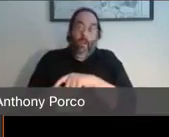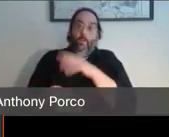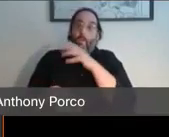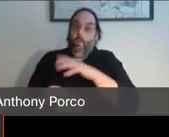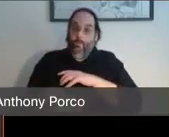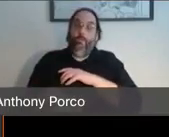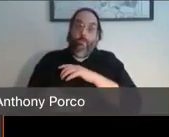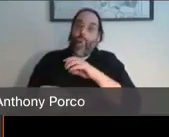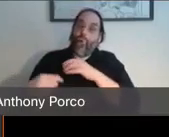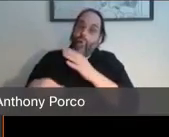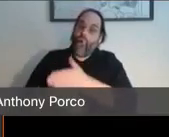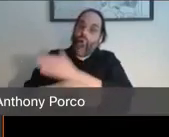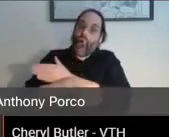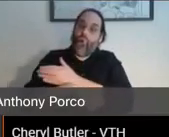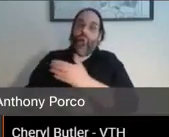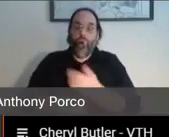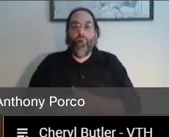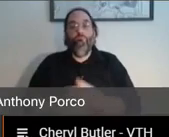well. Thank you.